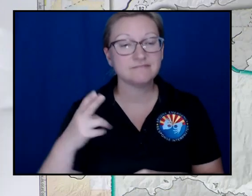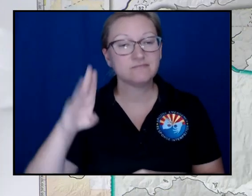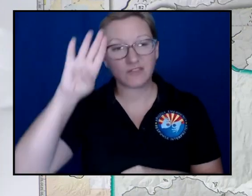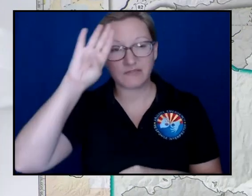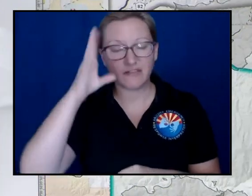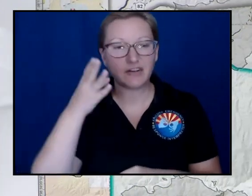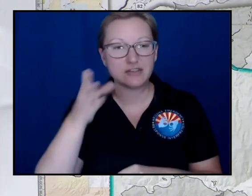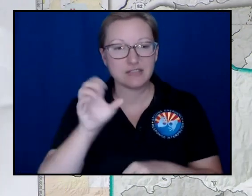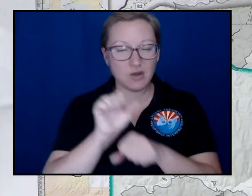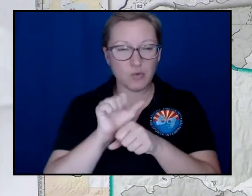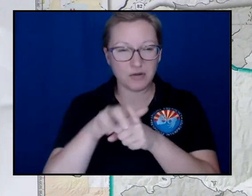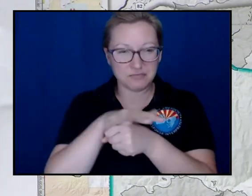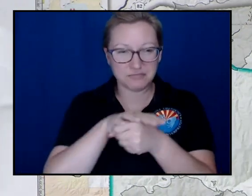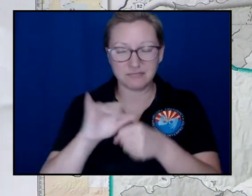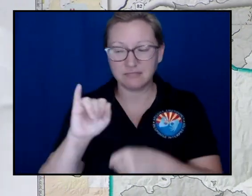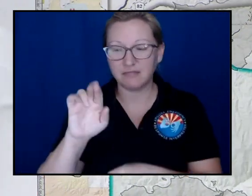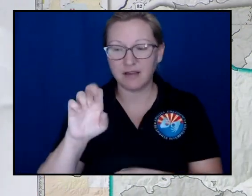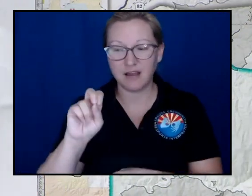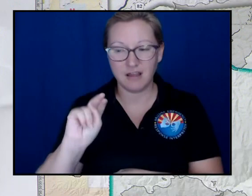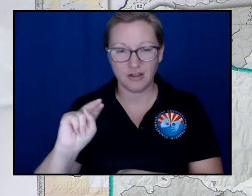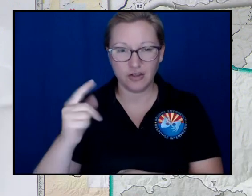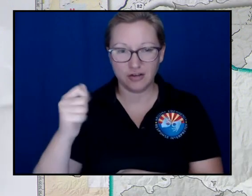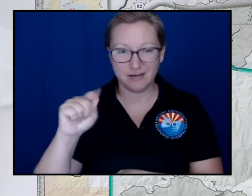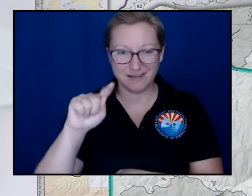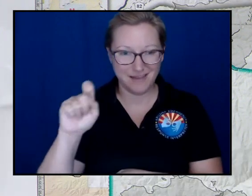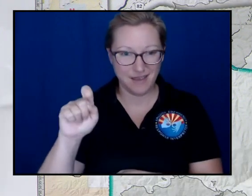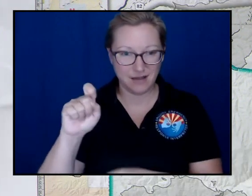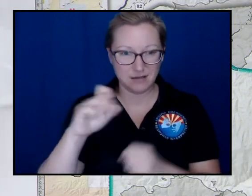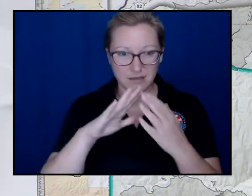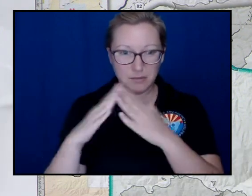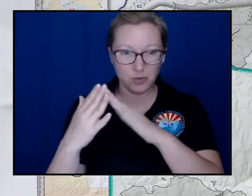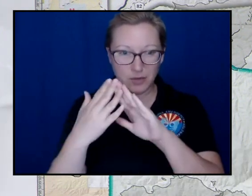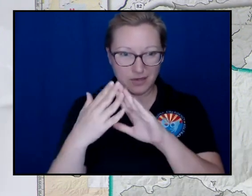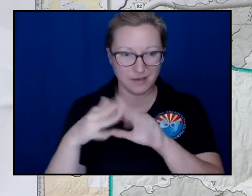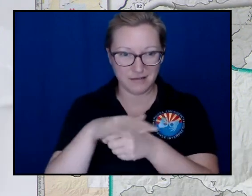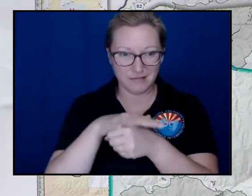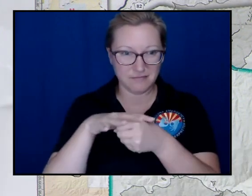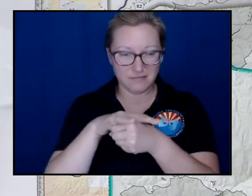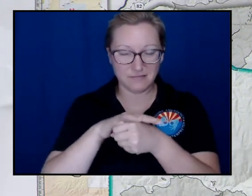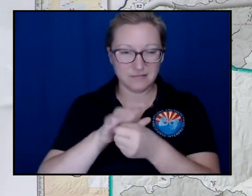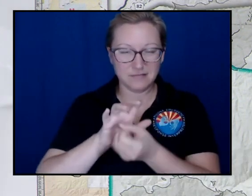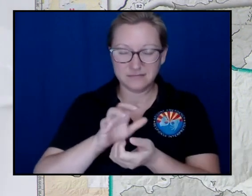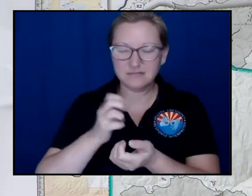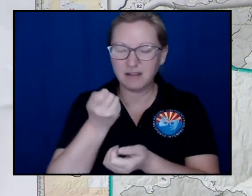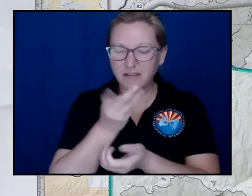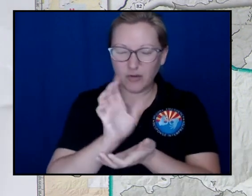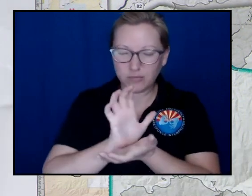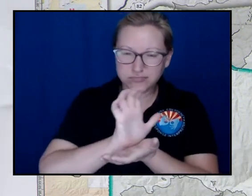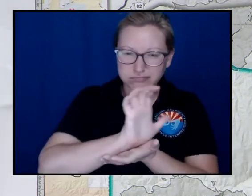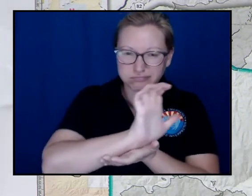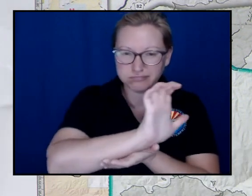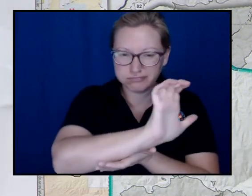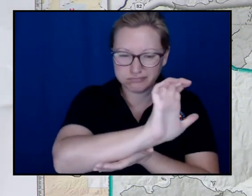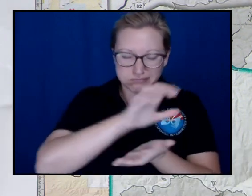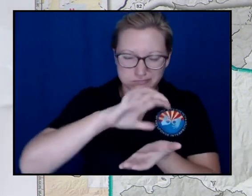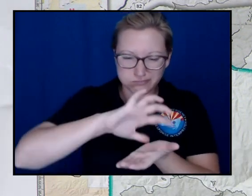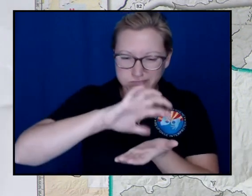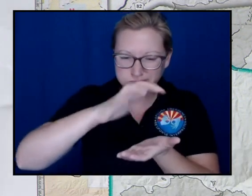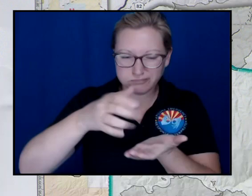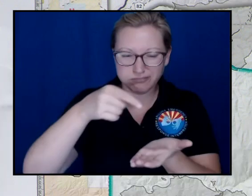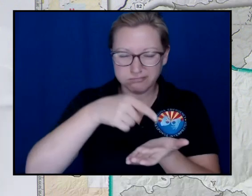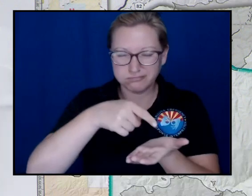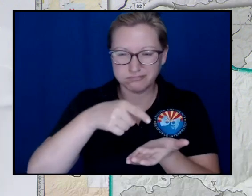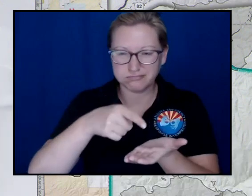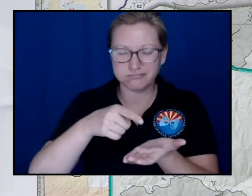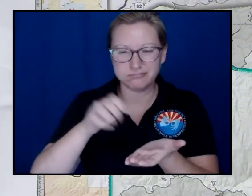Gate community. There's dozer lines just east of the Iron Gate. They've been working, trying to clean up or repair